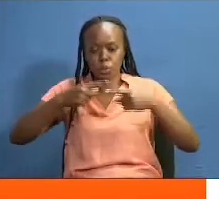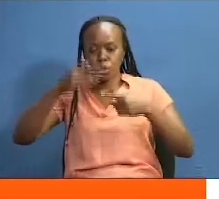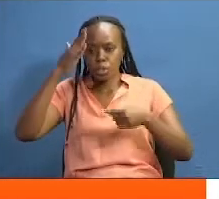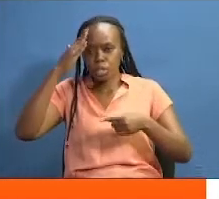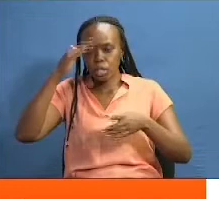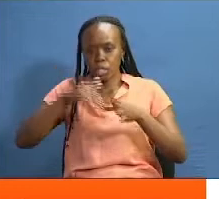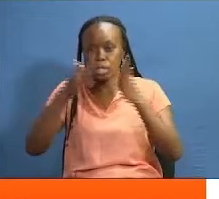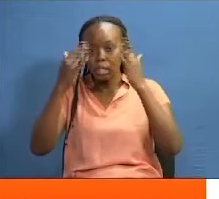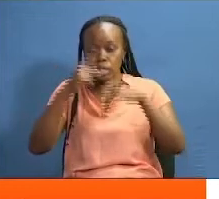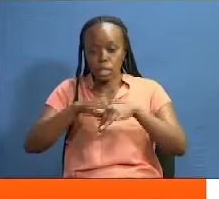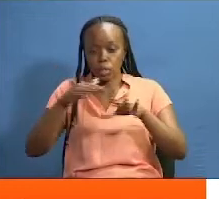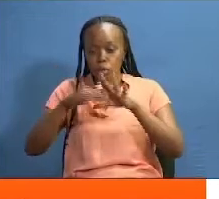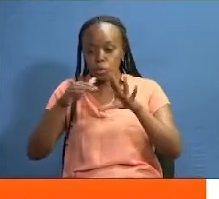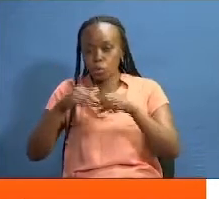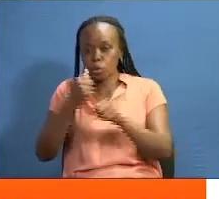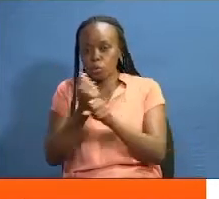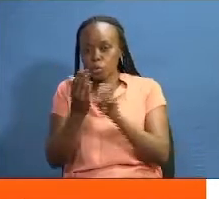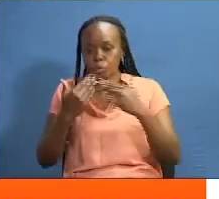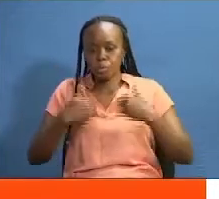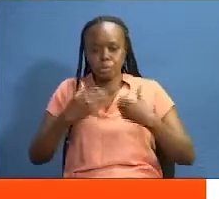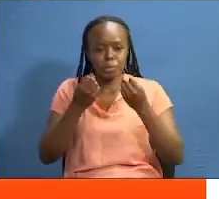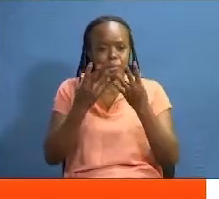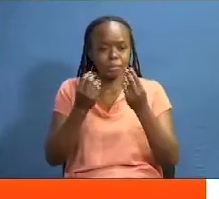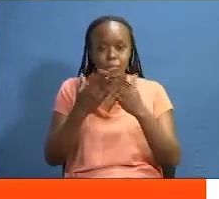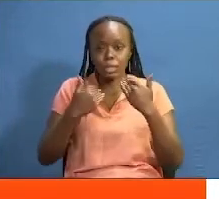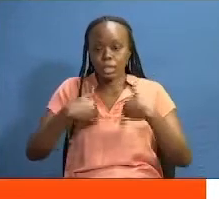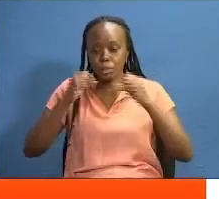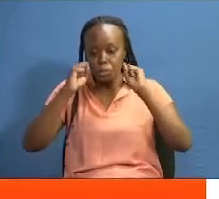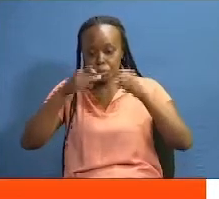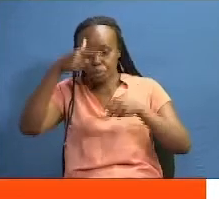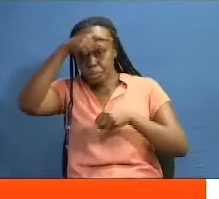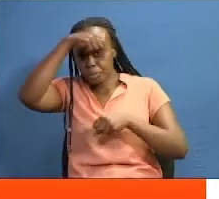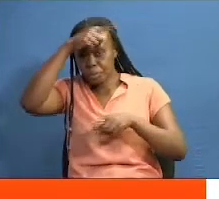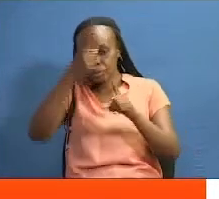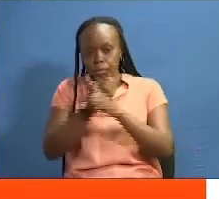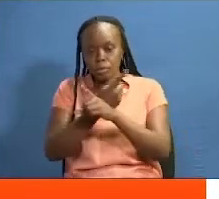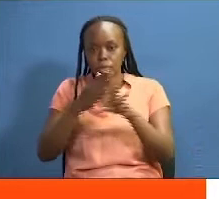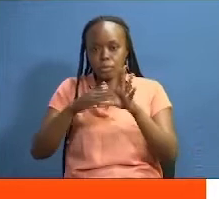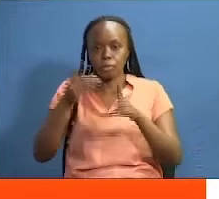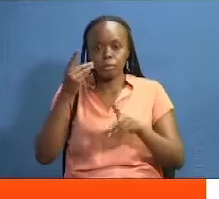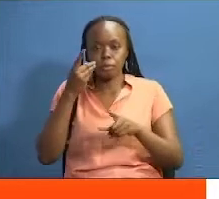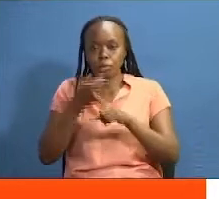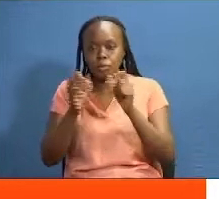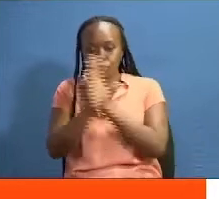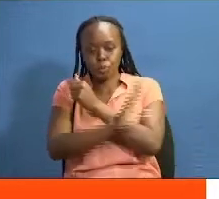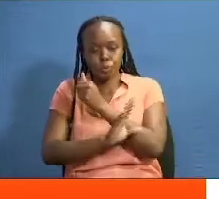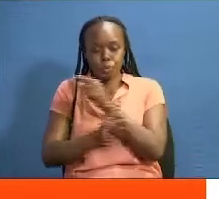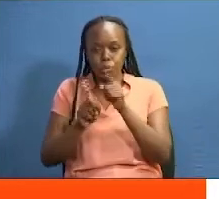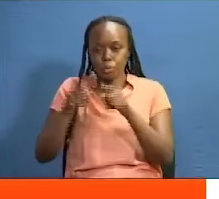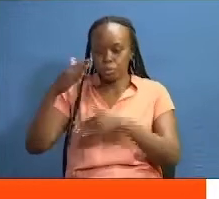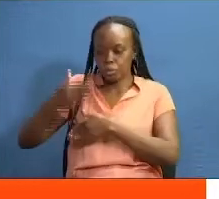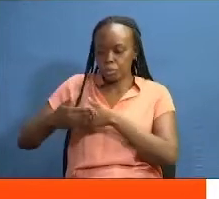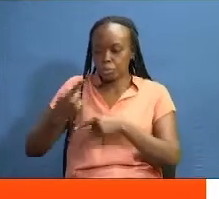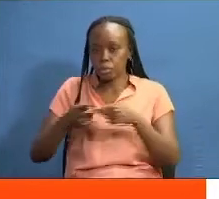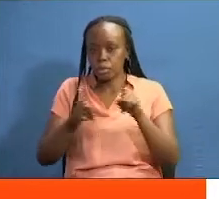realize that it's now time to go out and get a job. Many scholars were recently confirmed with various degrees and diplomas from the country and beyond.